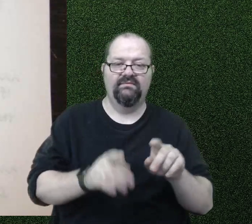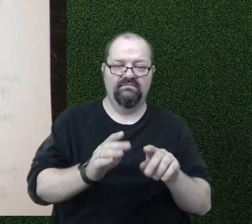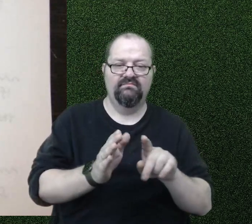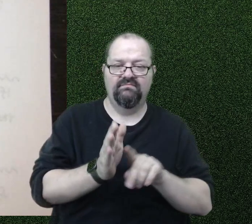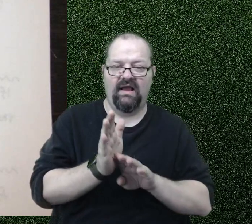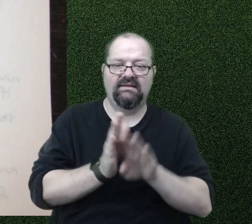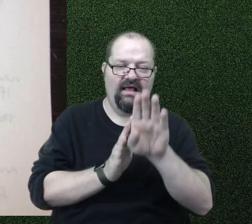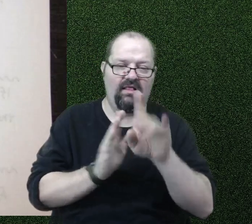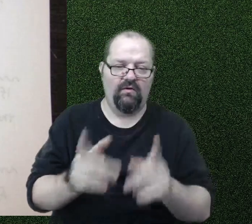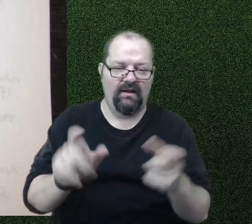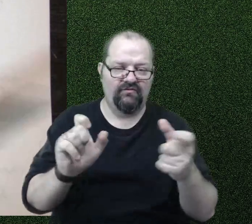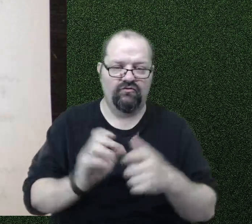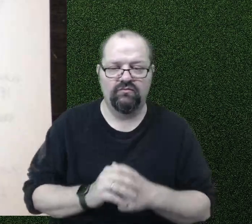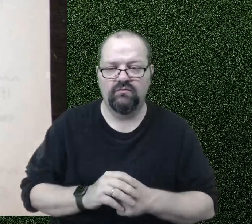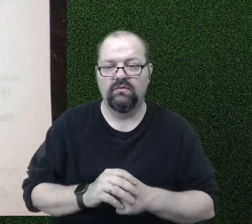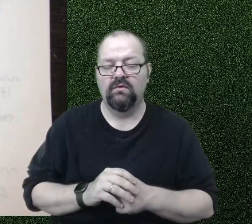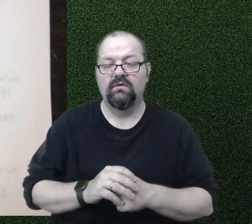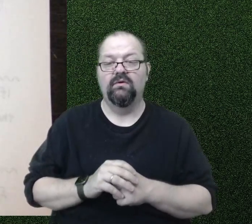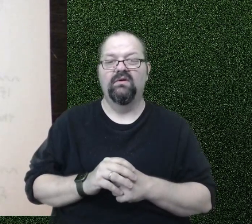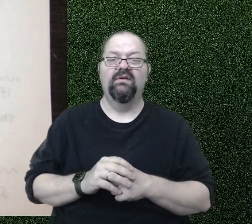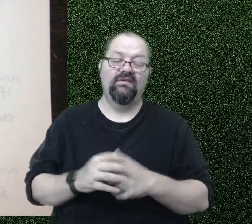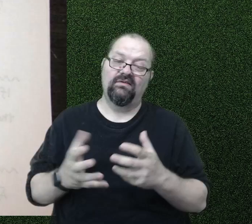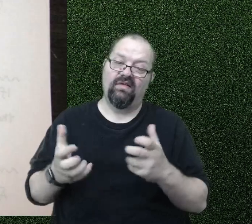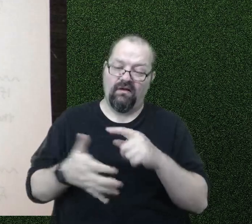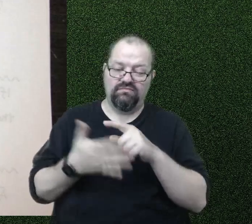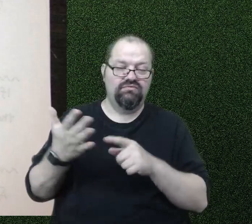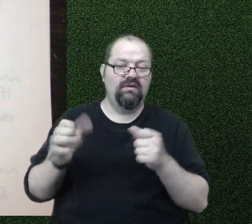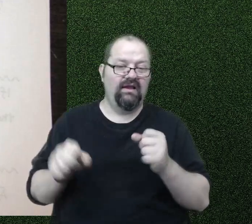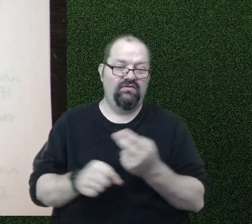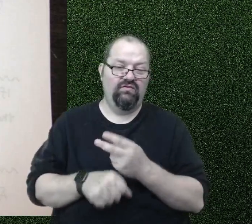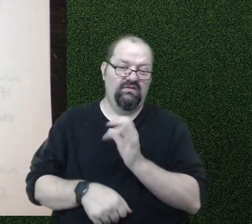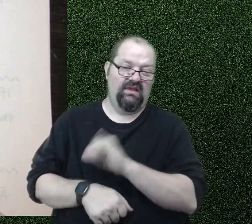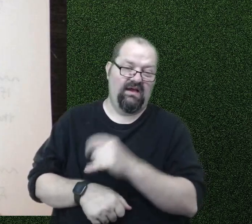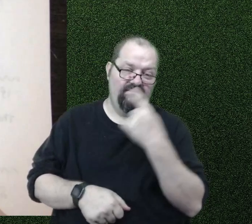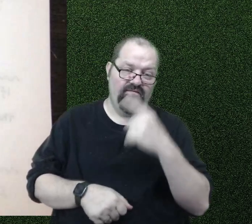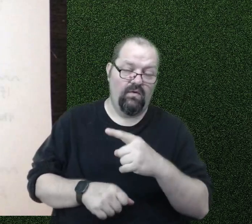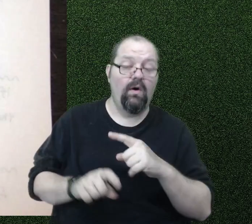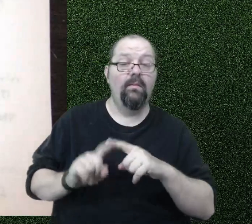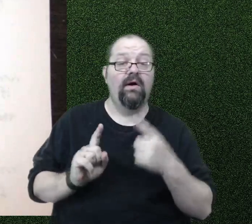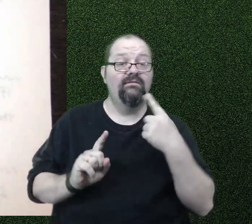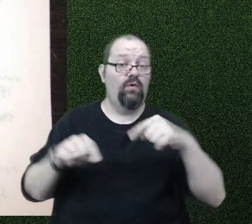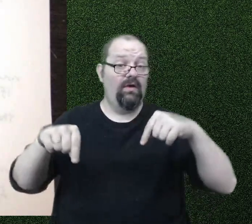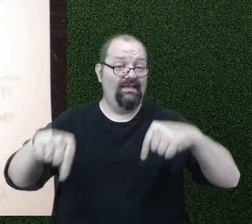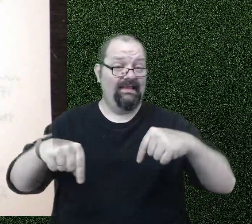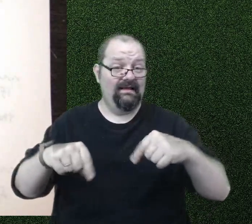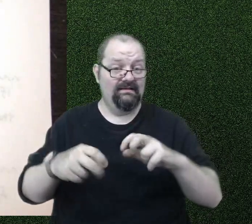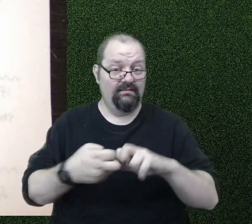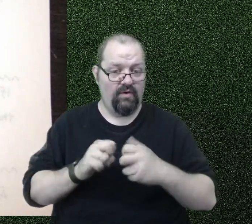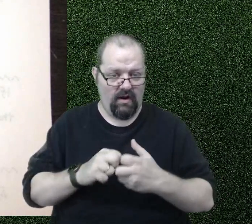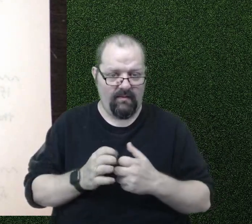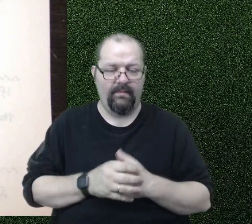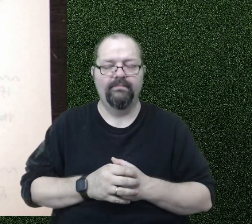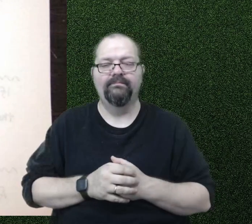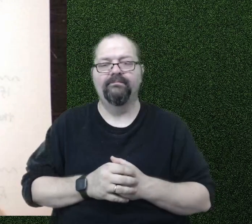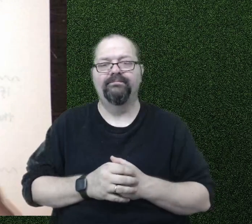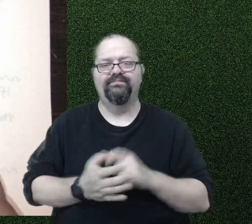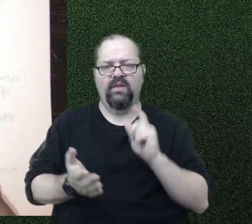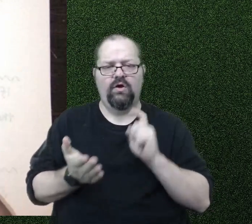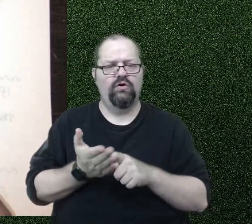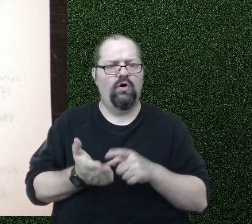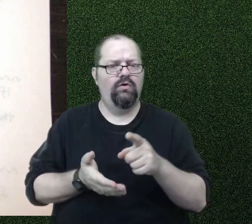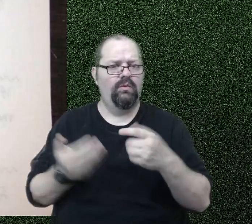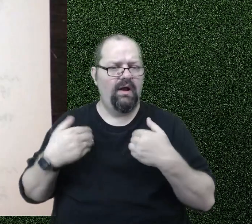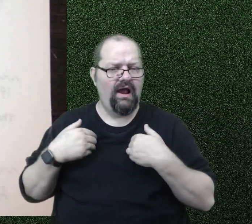acceleration. There are lots of things that we can use this for. But in this problem, notice that you've